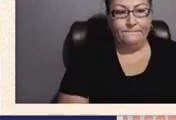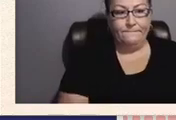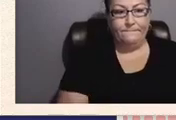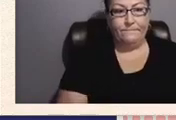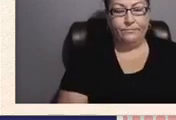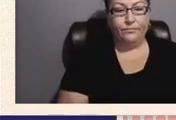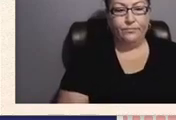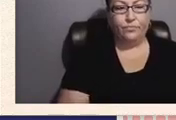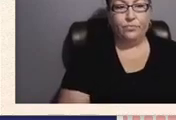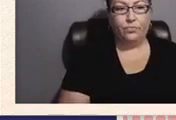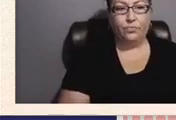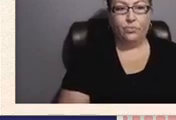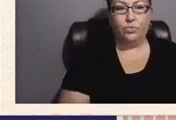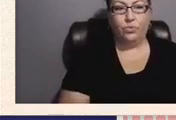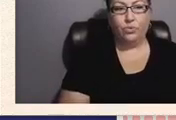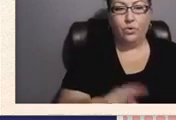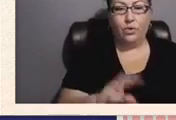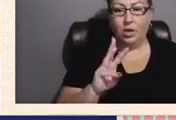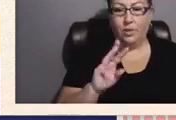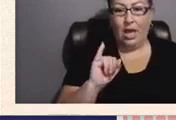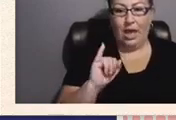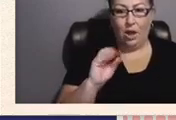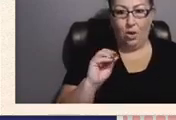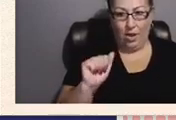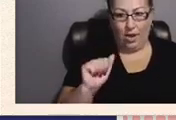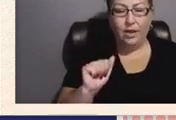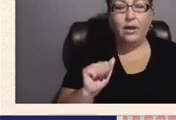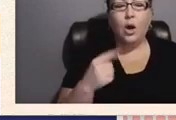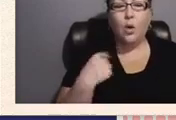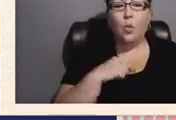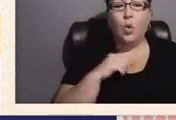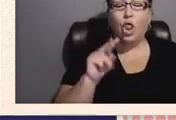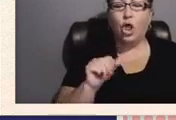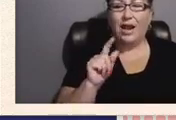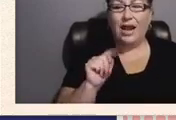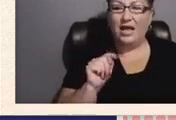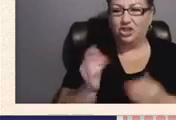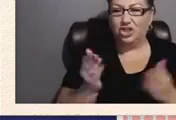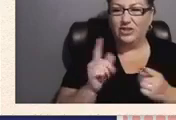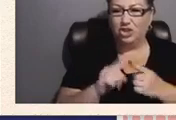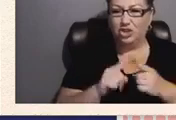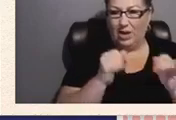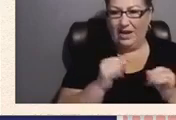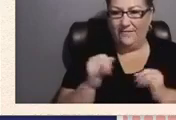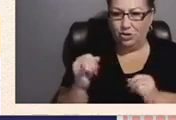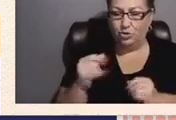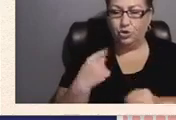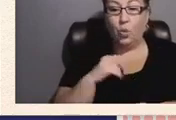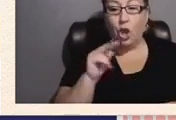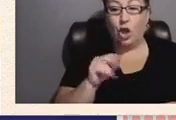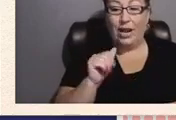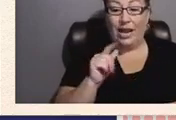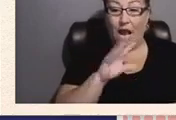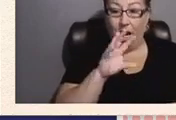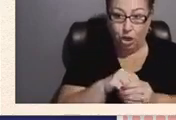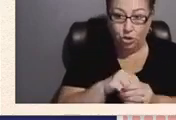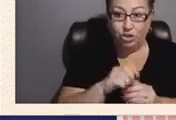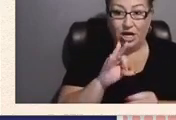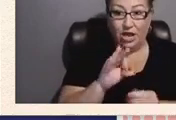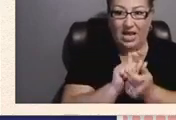Workforce Innovation and Opportunity Act. So we're looking at the services to individuals. We're looking at inclusion of customized